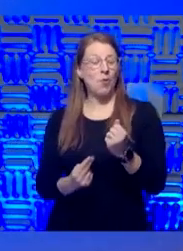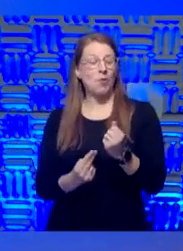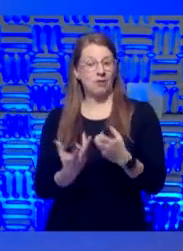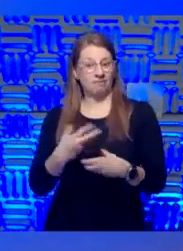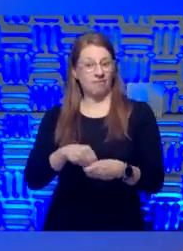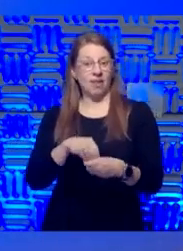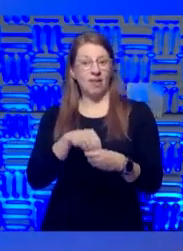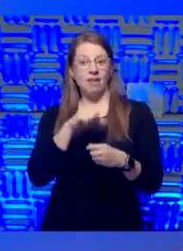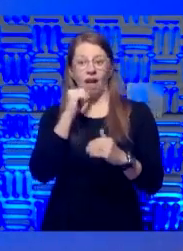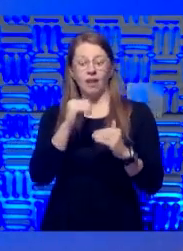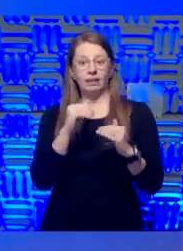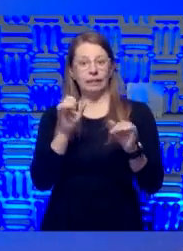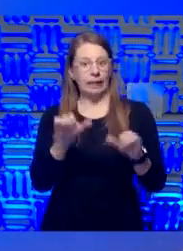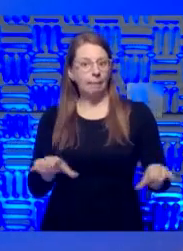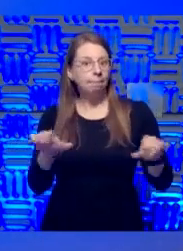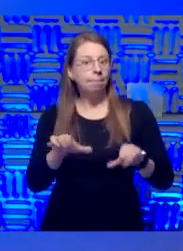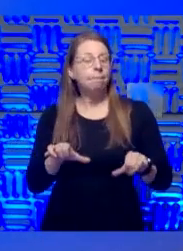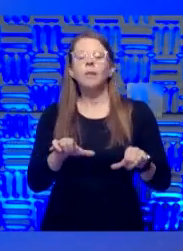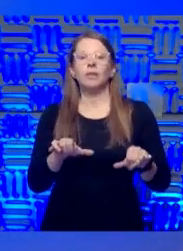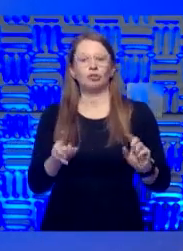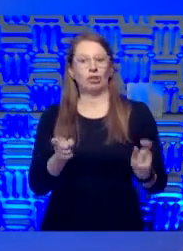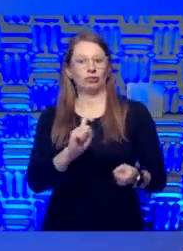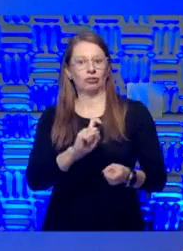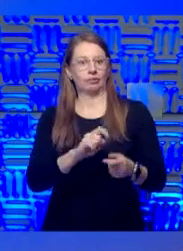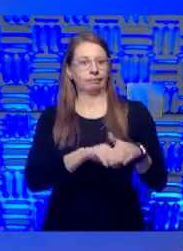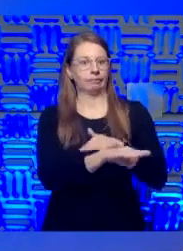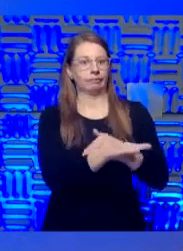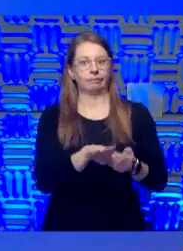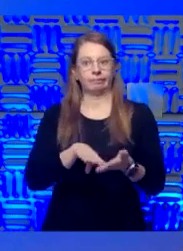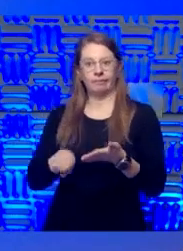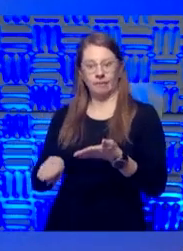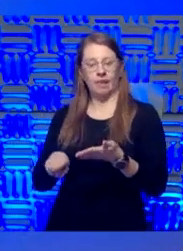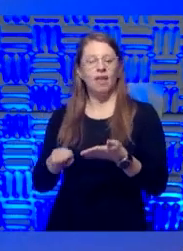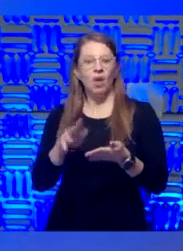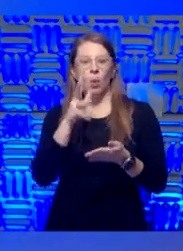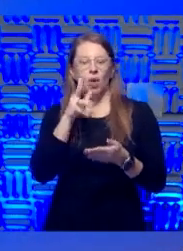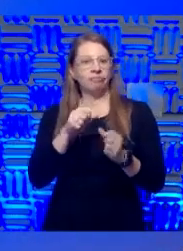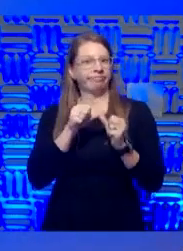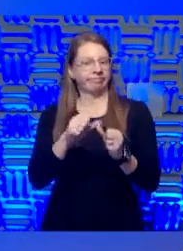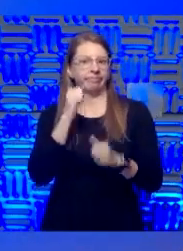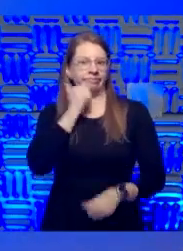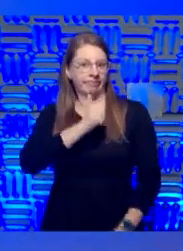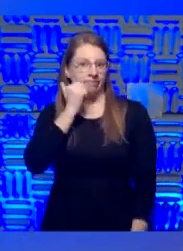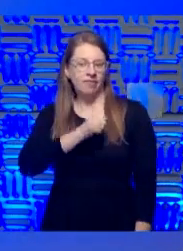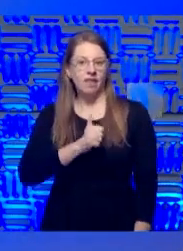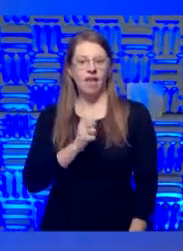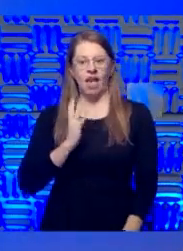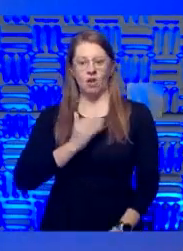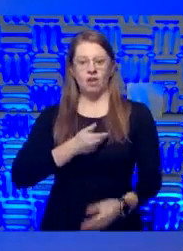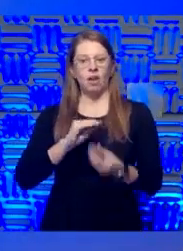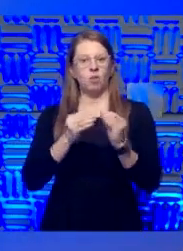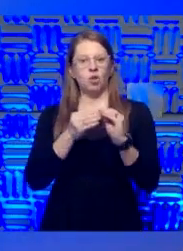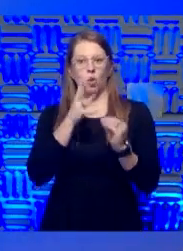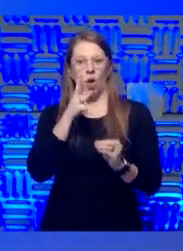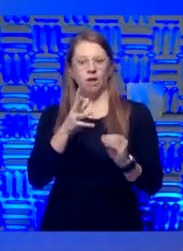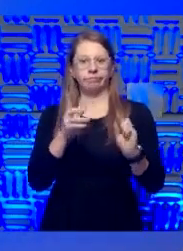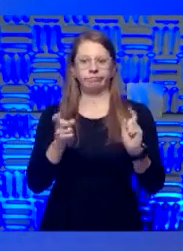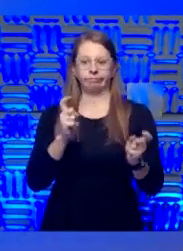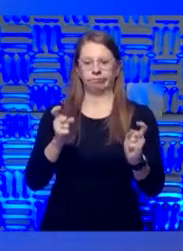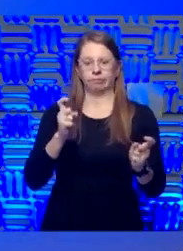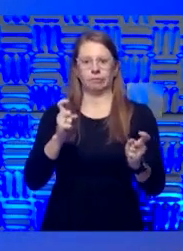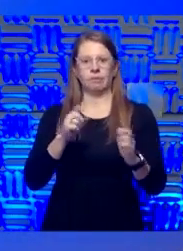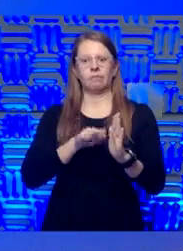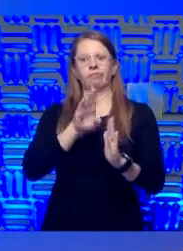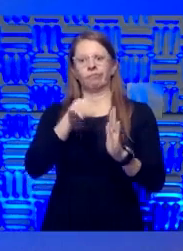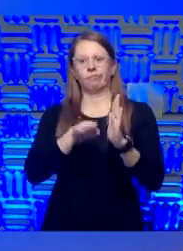the same, and we continue to have those admissions and discharges daily. And so our numbers will fluctuate a little bit. Certainly the lower the